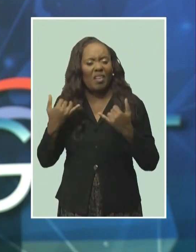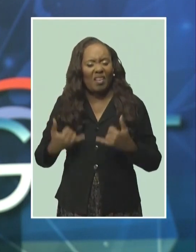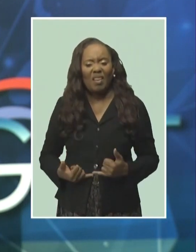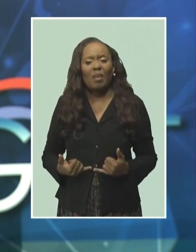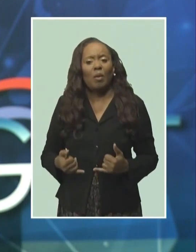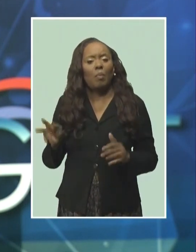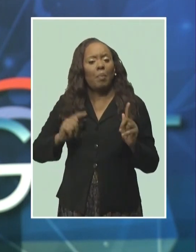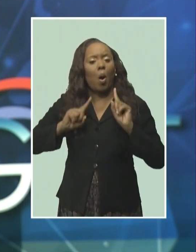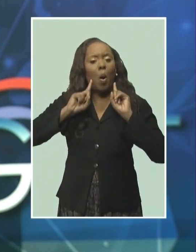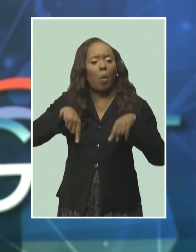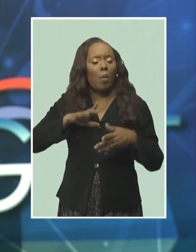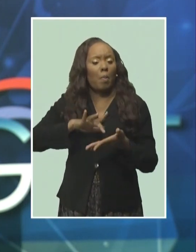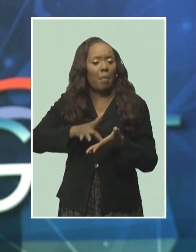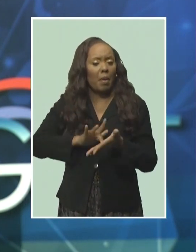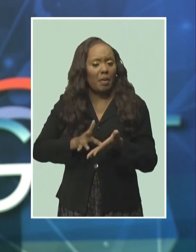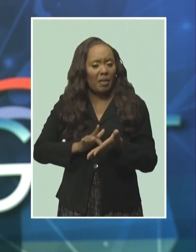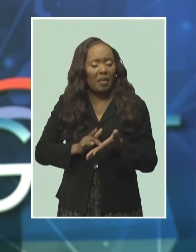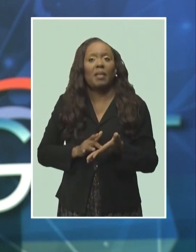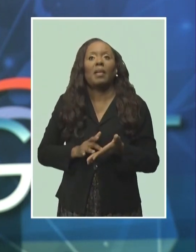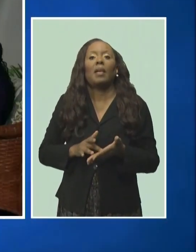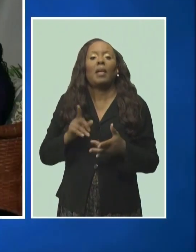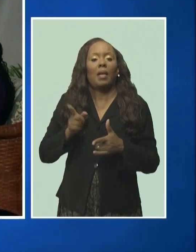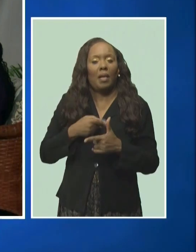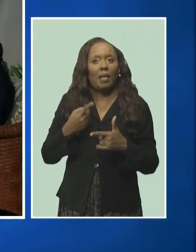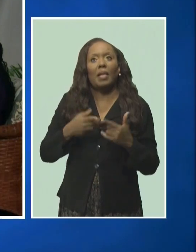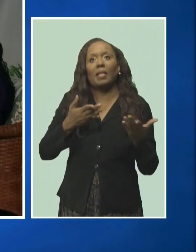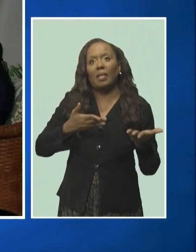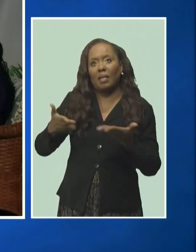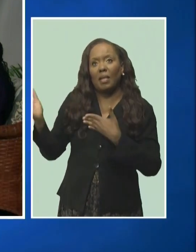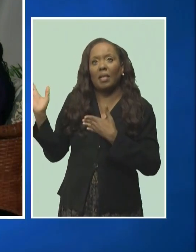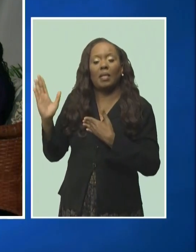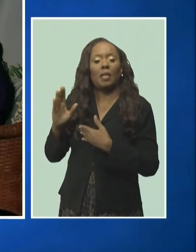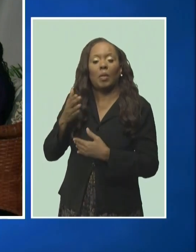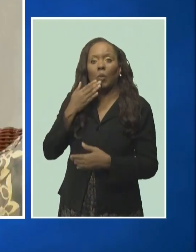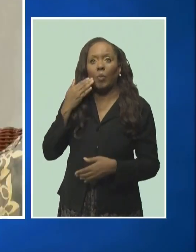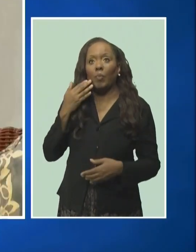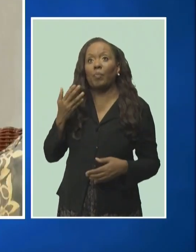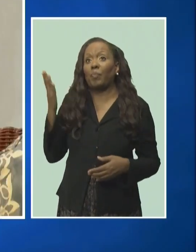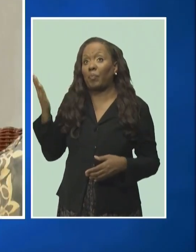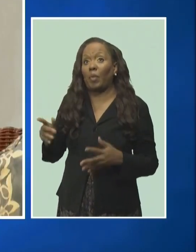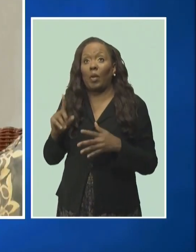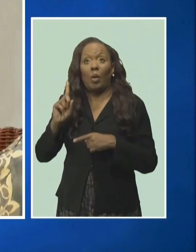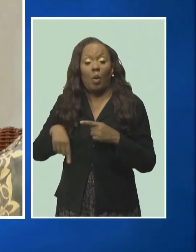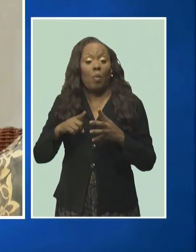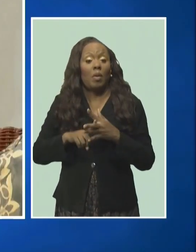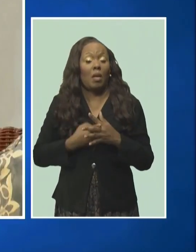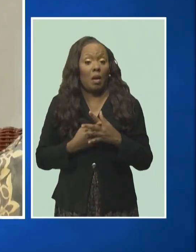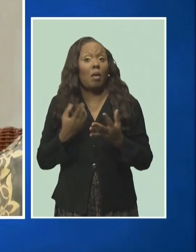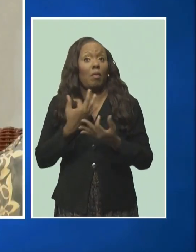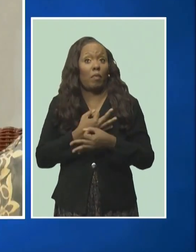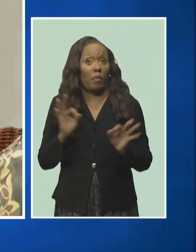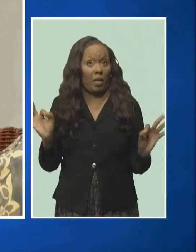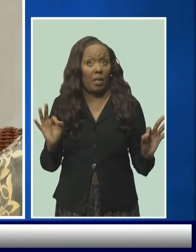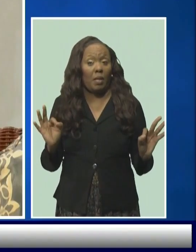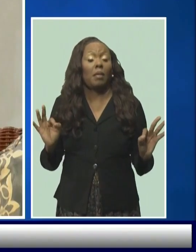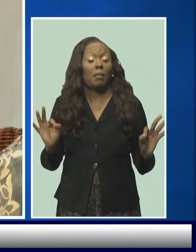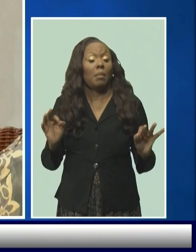chance to take up some of the offers, and some big discounts are in store. I can tell you, Tisha, that will be an interesting one. So we'll